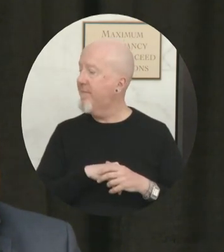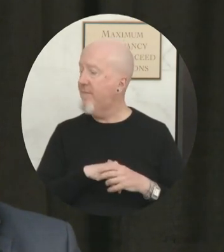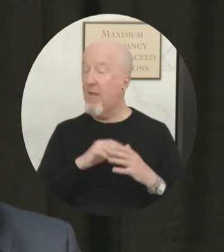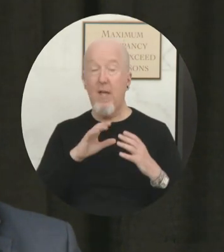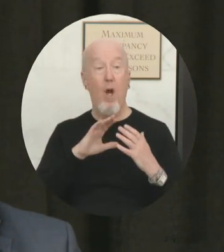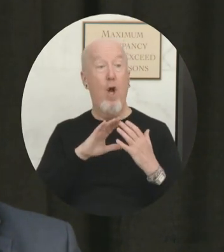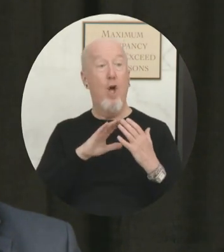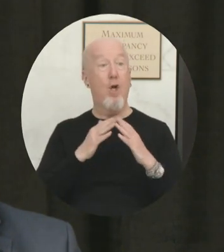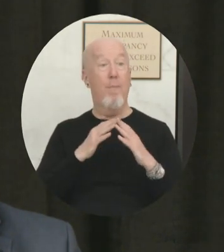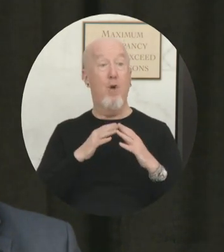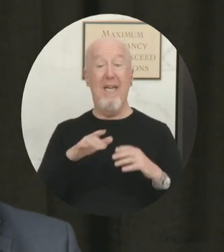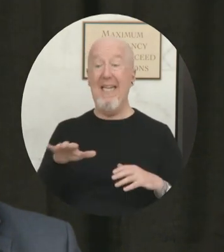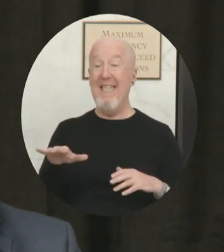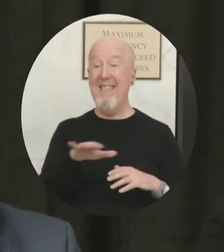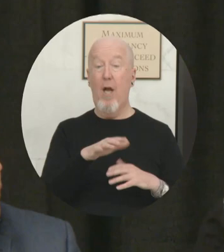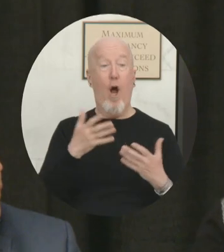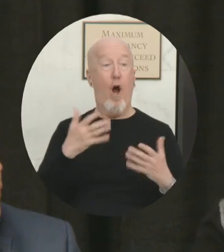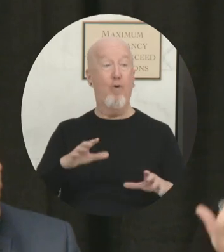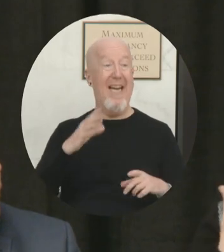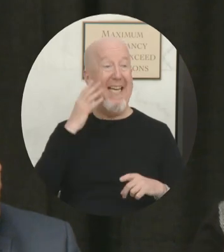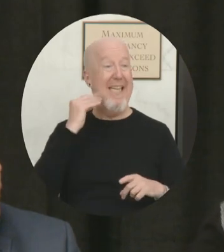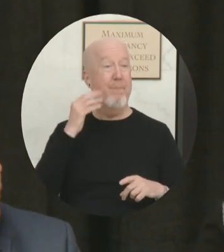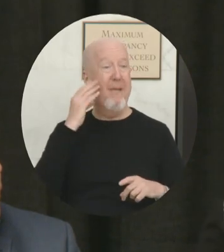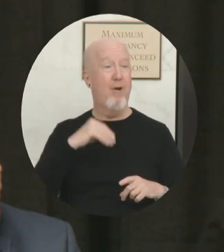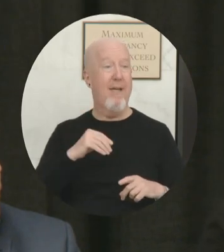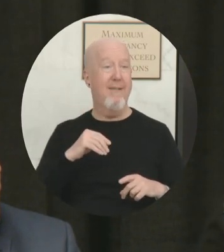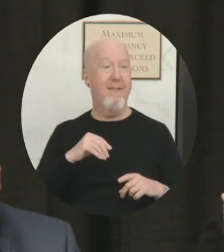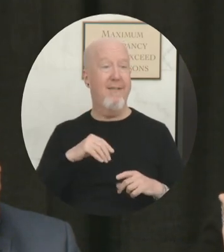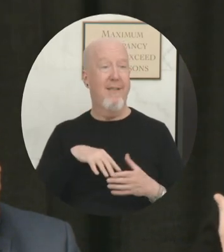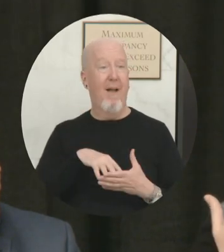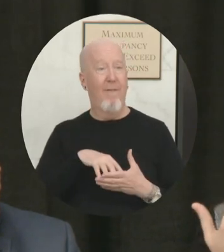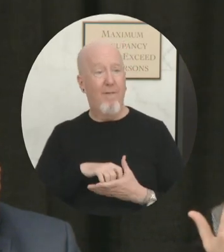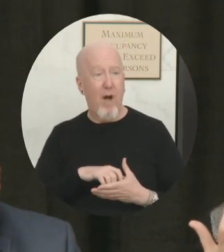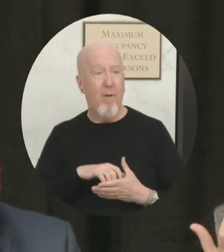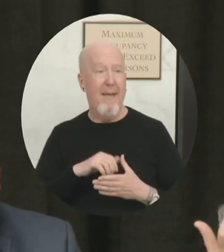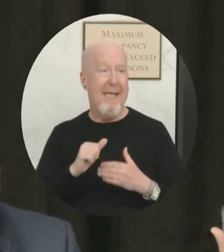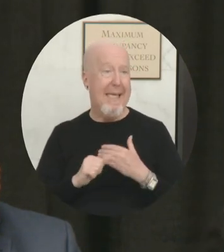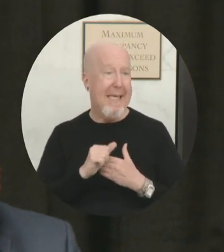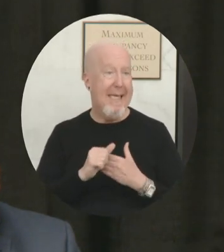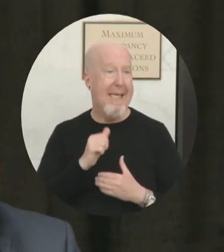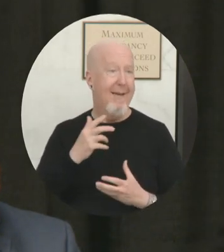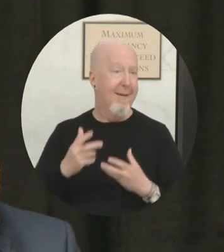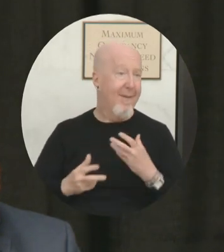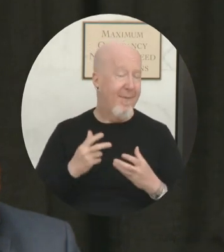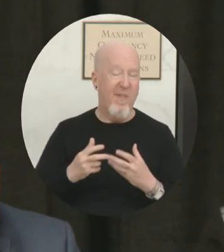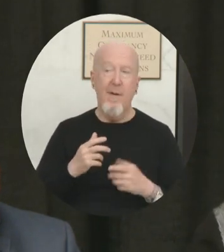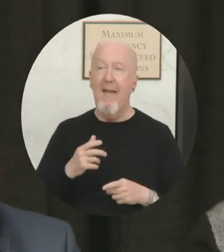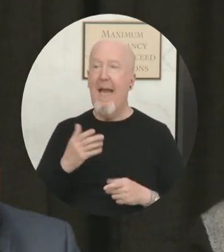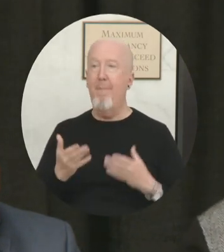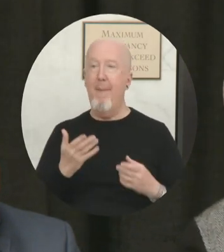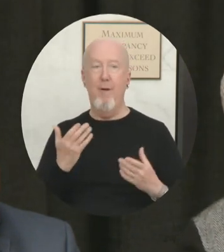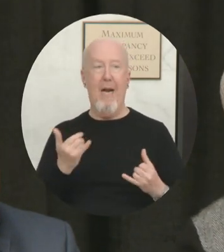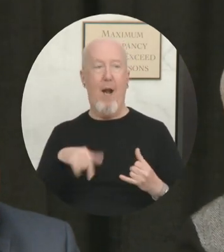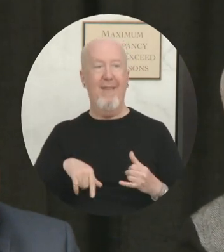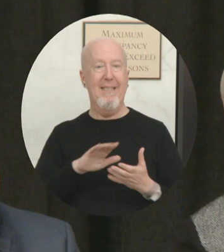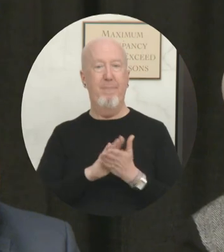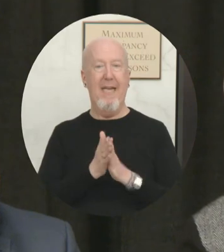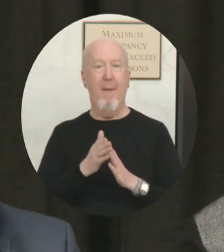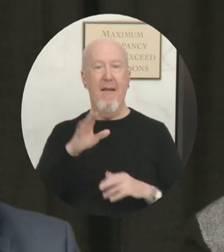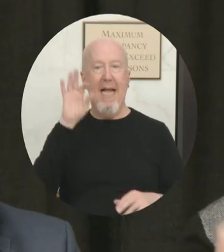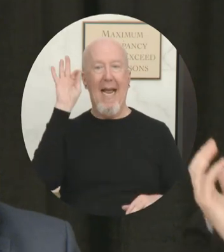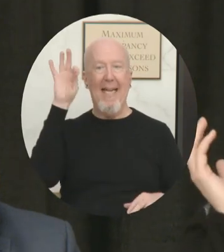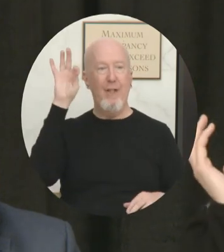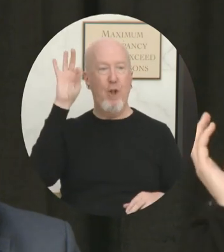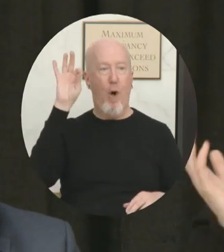Communities that already have vulnerabilities, we have the opportunity, maybe this is just a sermon I preach too much